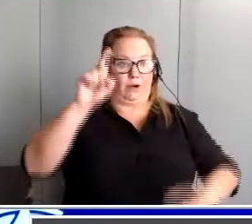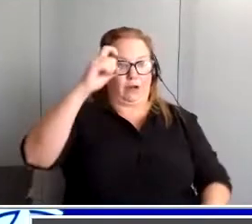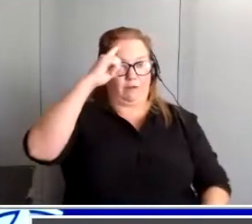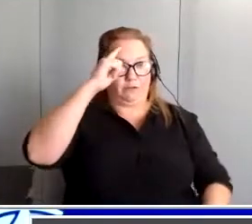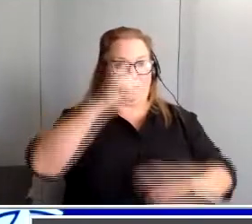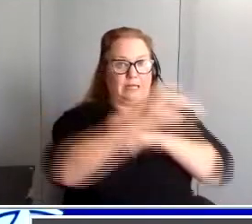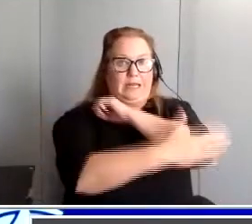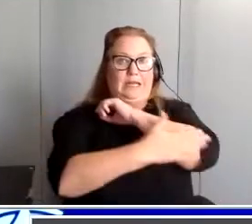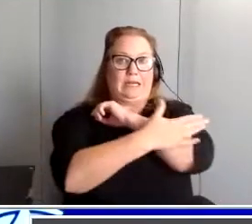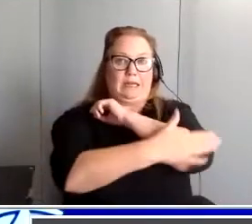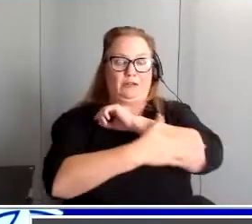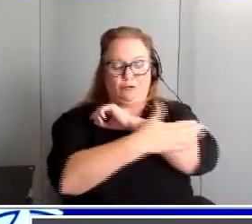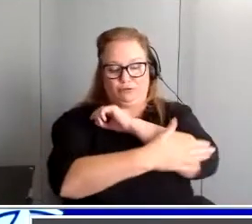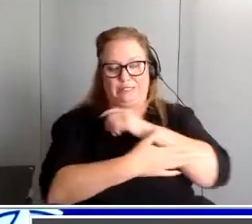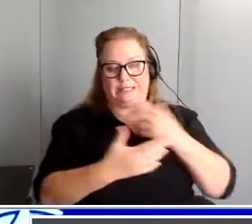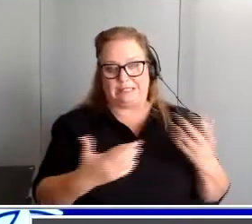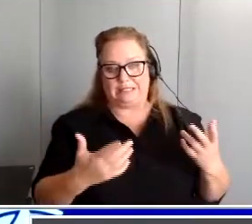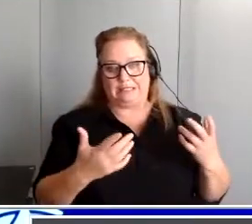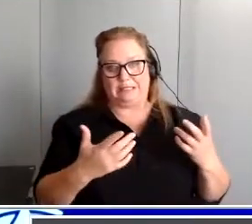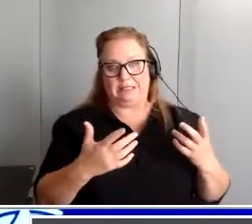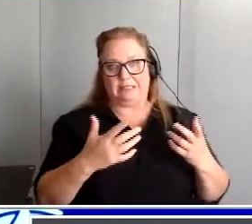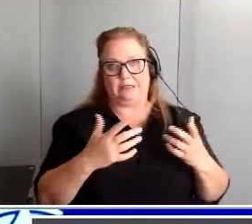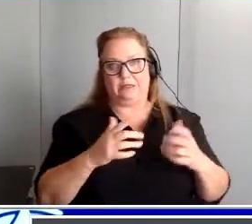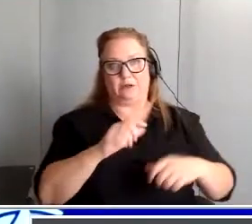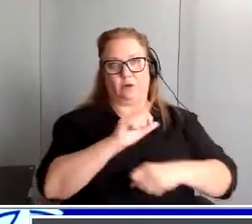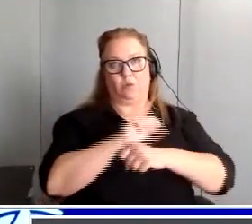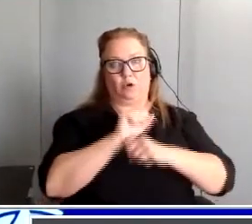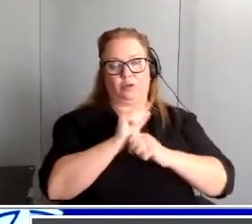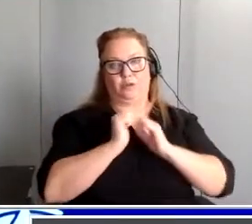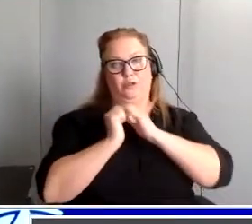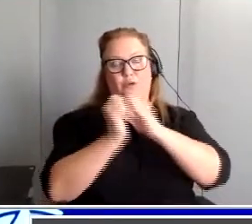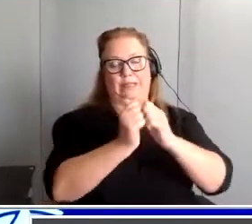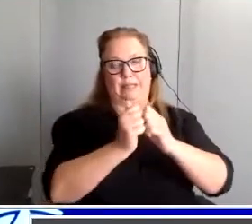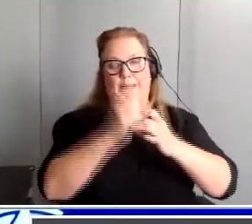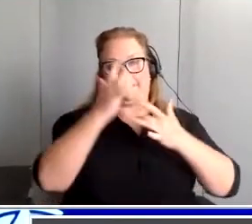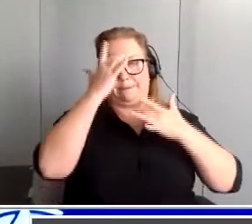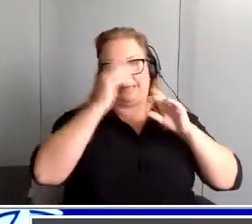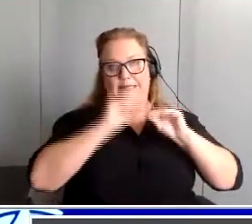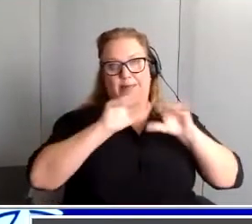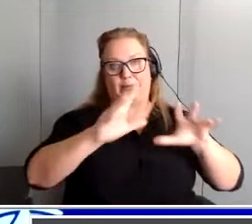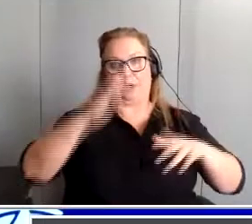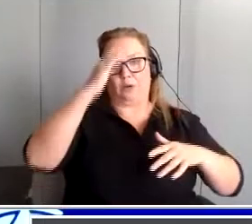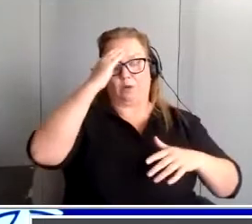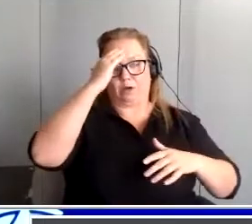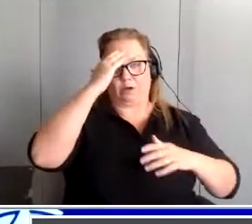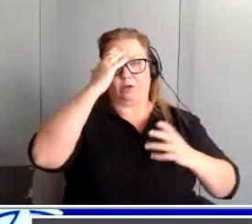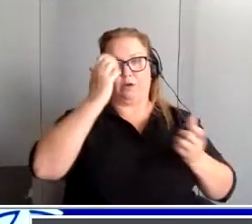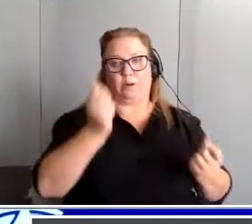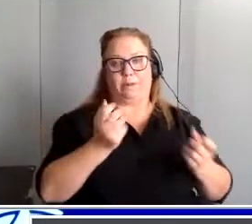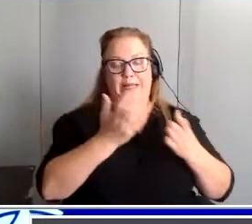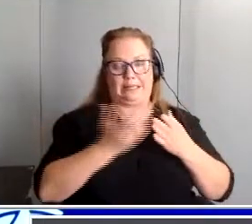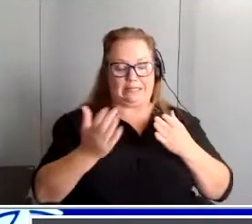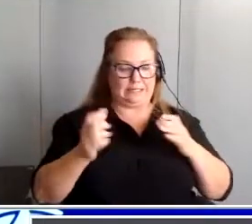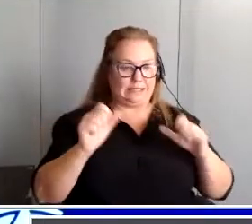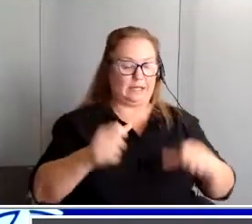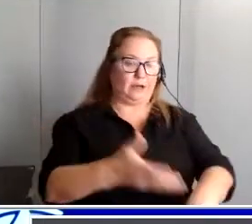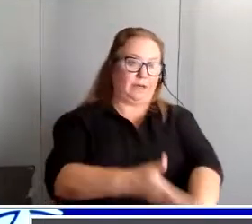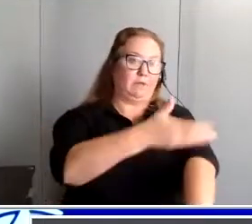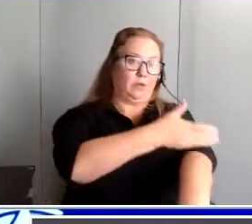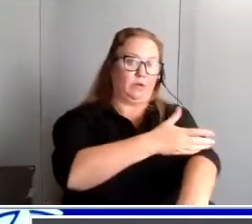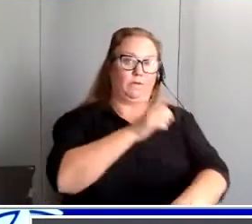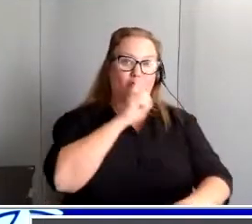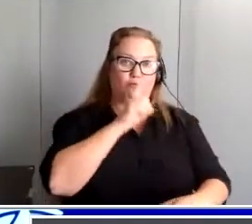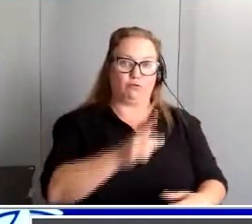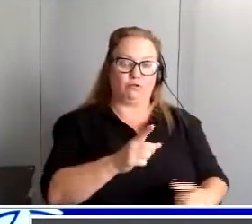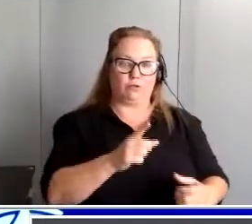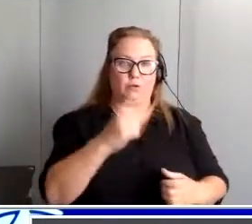countries had worked during the pandemic. So we know that there were a lot of things that could have been improved for sure. One